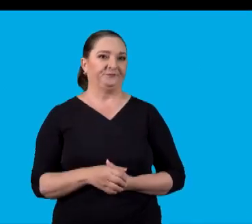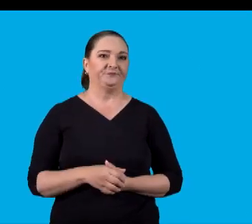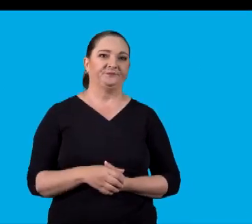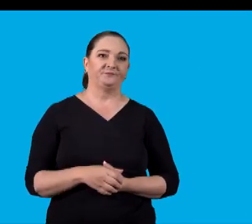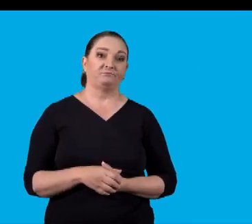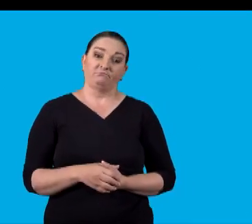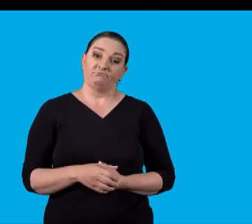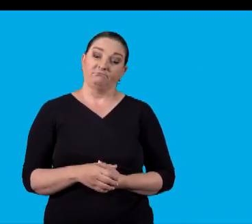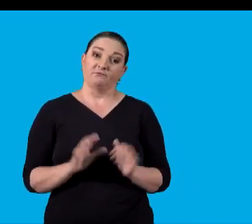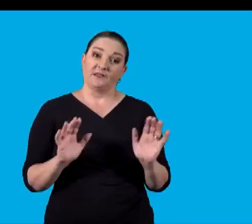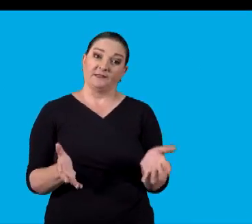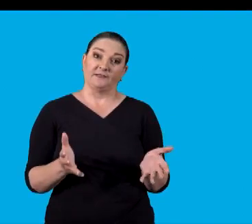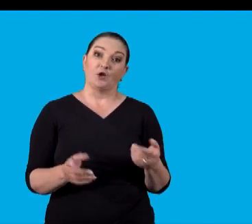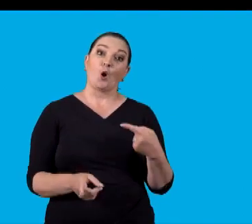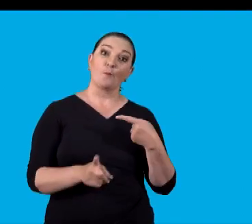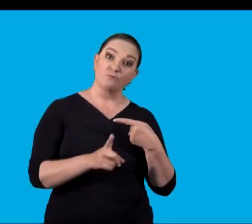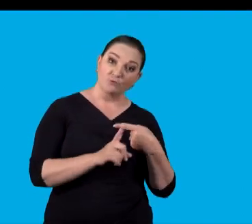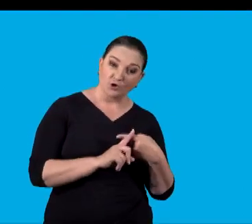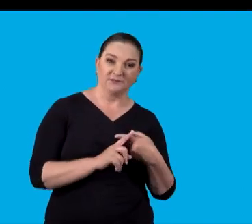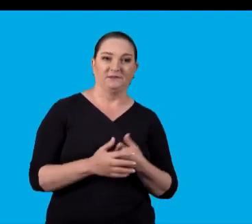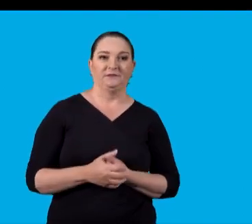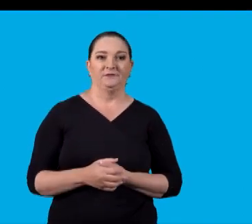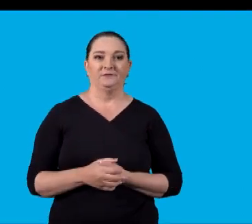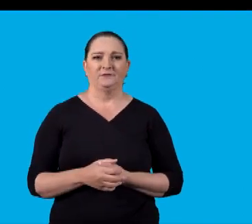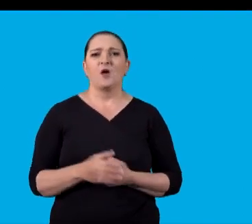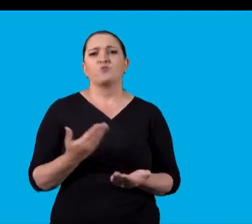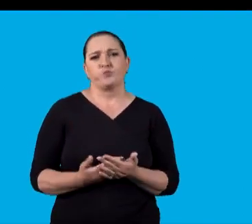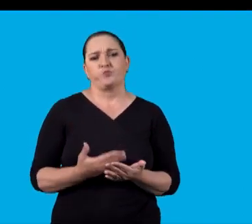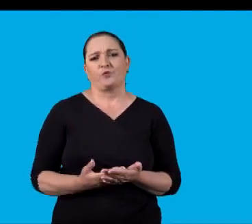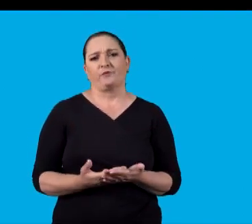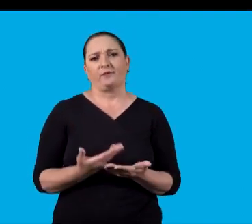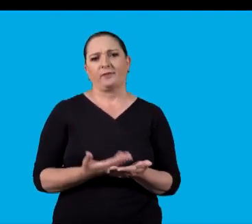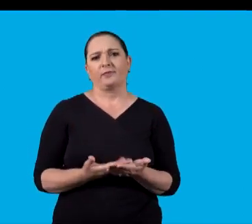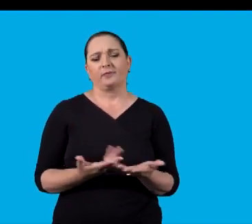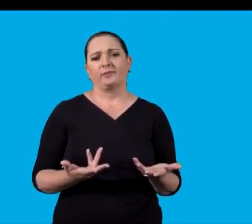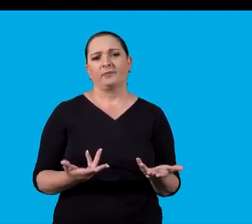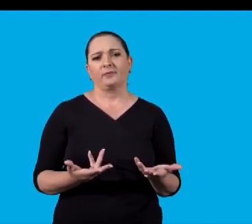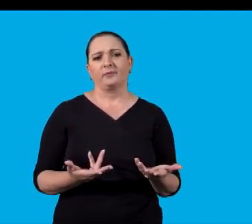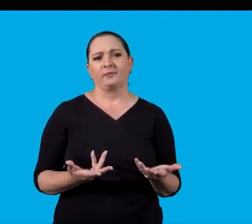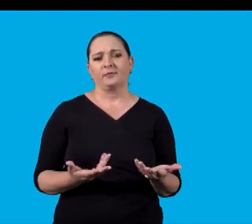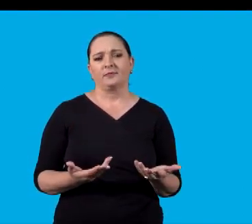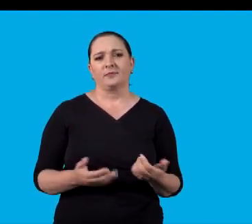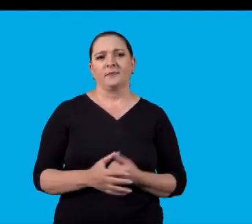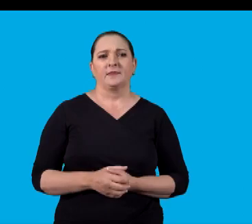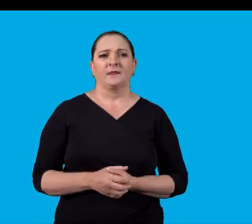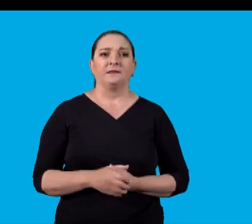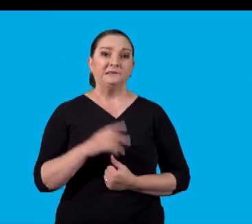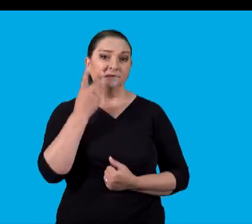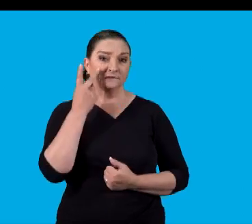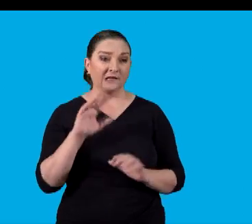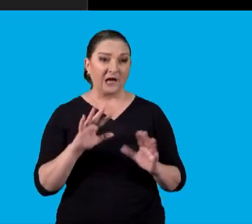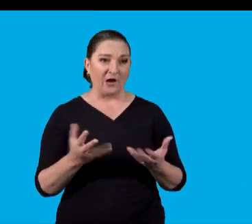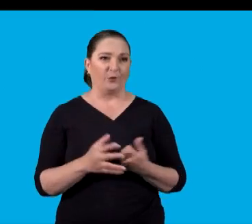177.5. And that's a positive. I should be able to prove this. All right, I should be able to prove this. Let's